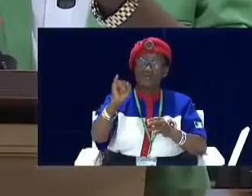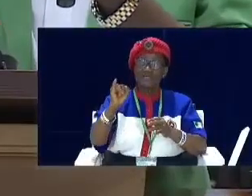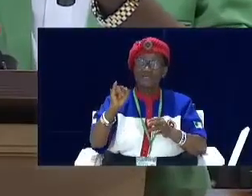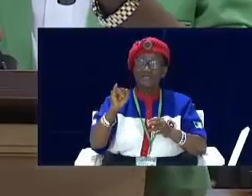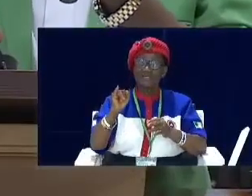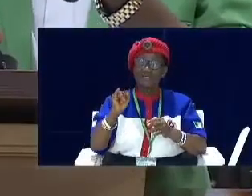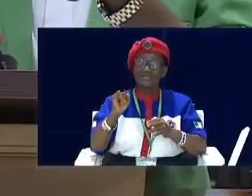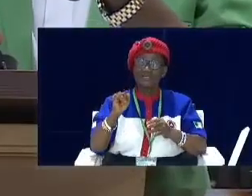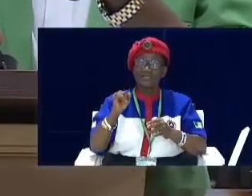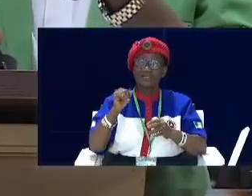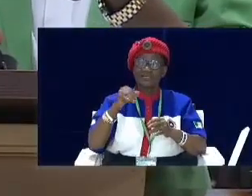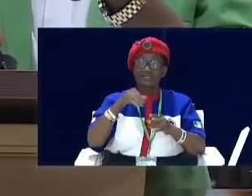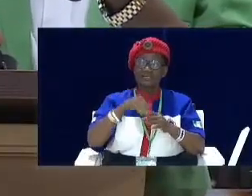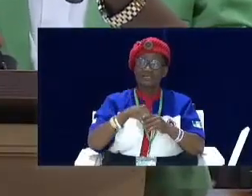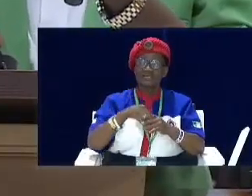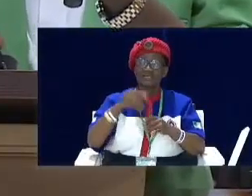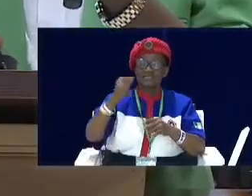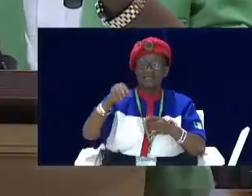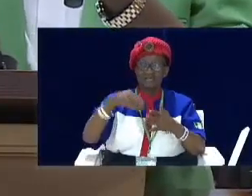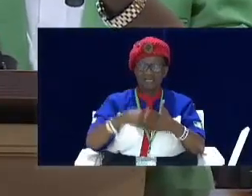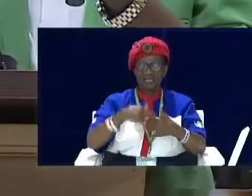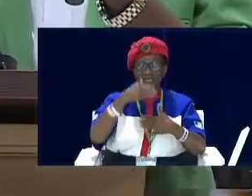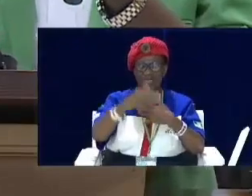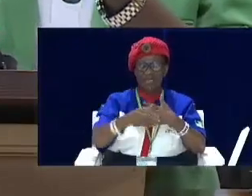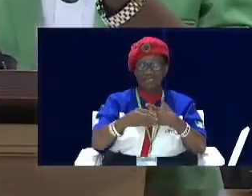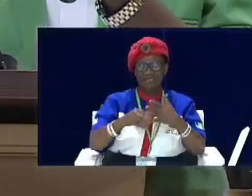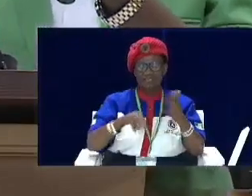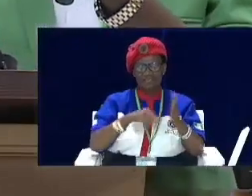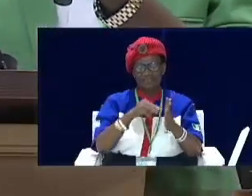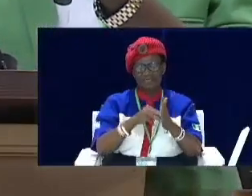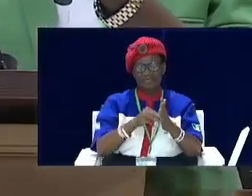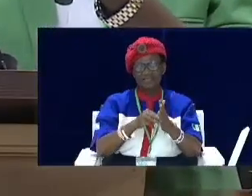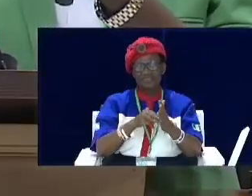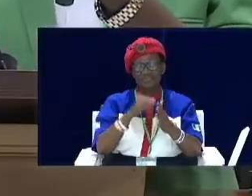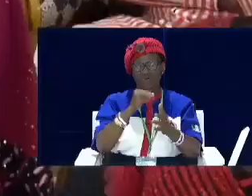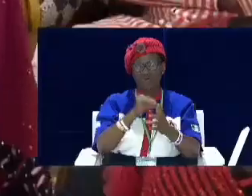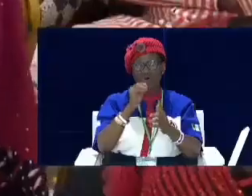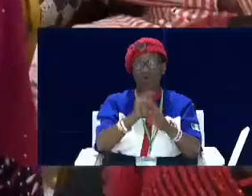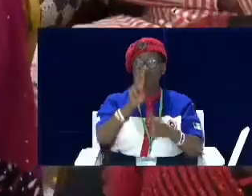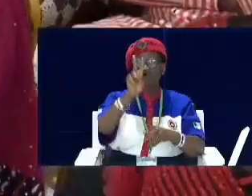In the next minute or two. Laipe.